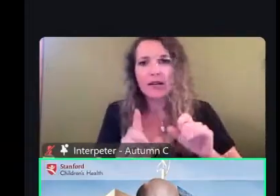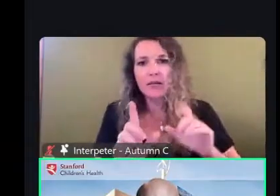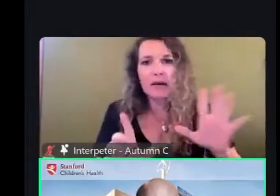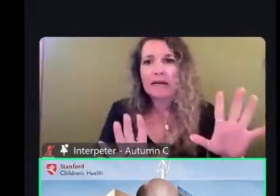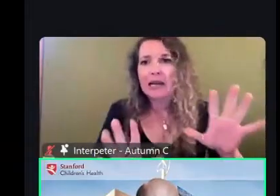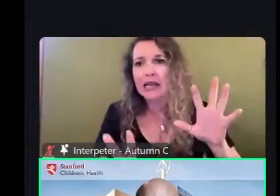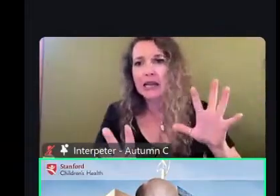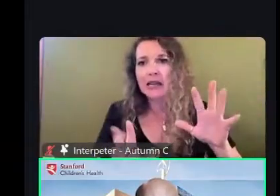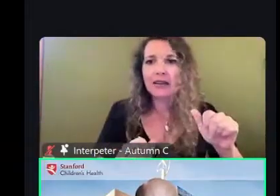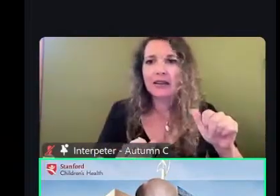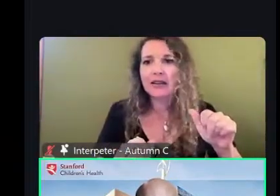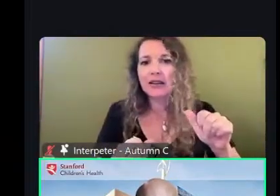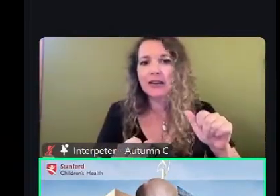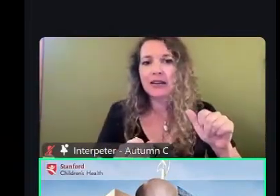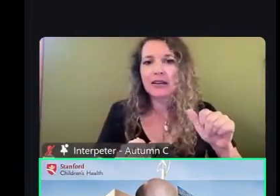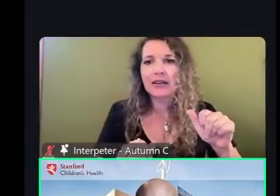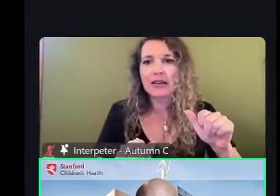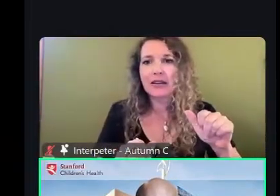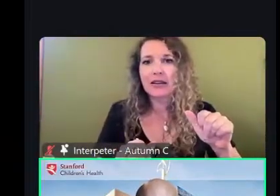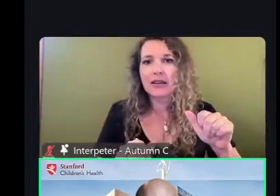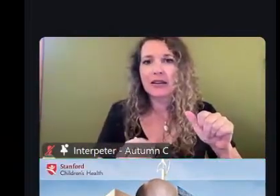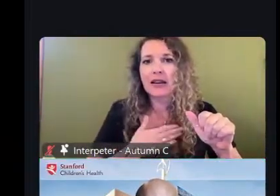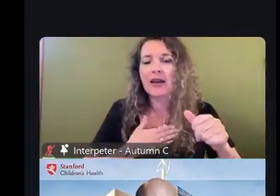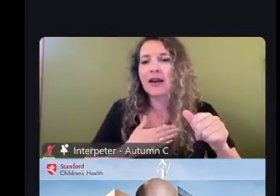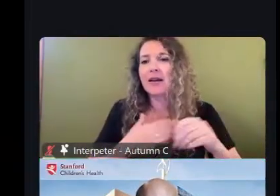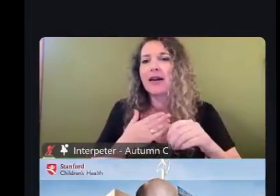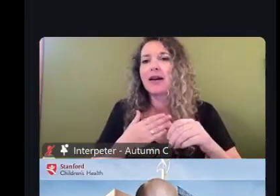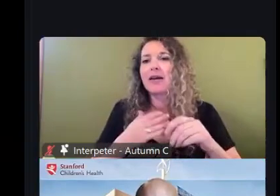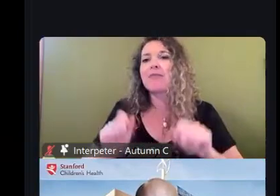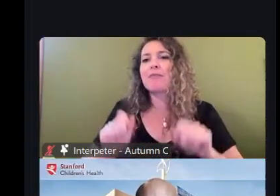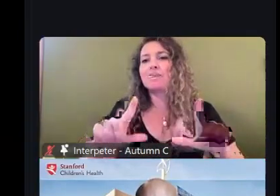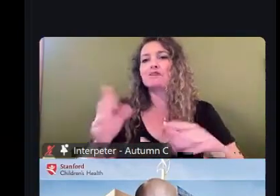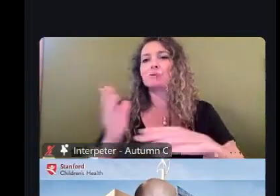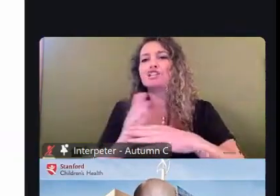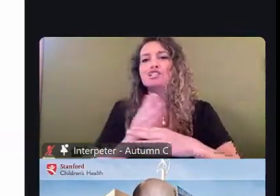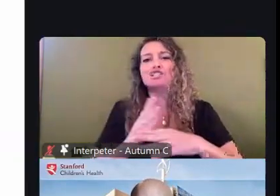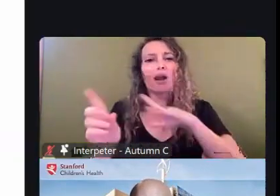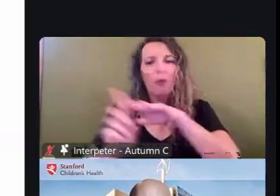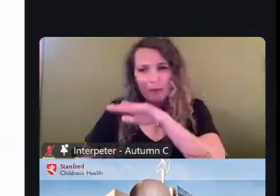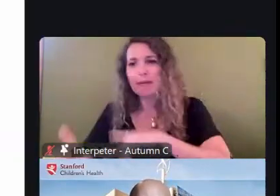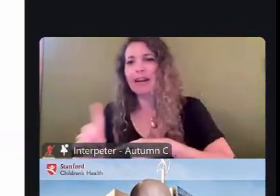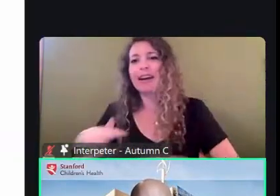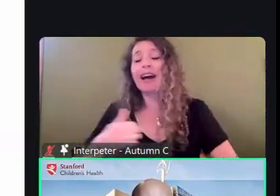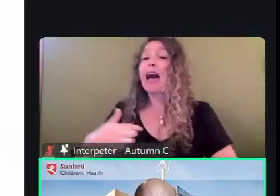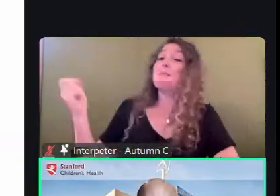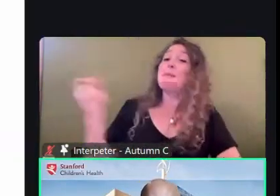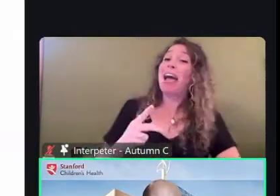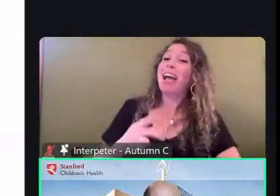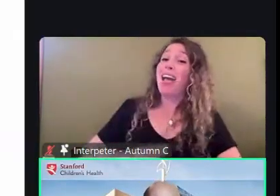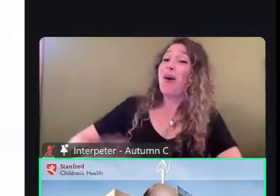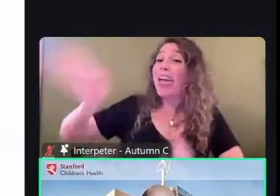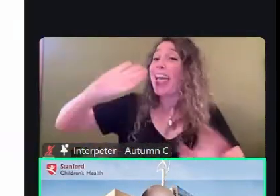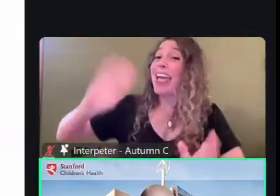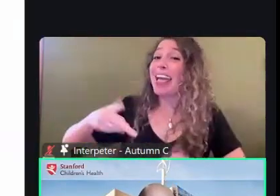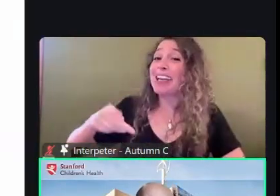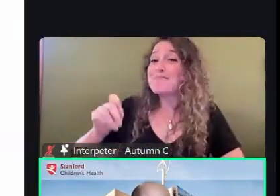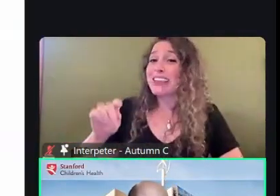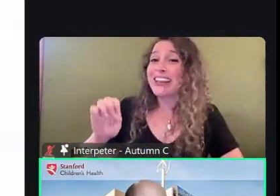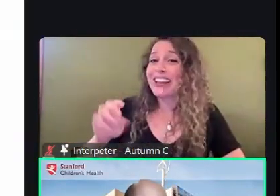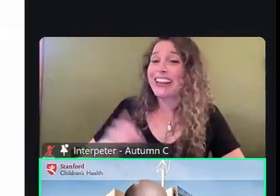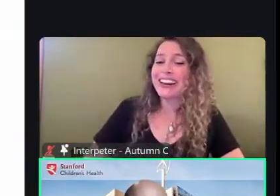right. My screen share. I'm back. All right. Oh, Pete's back. Yay. All